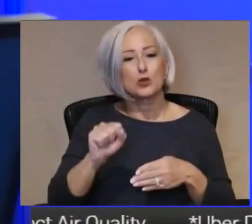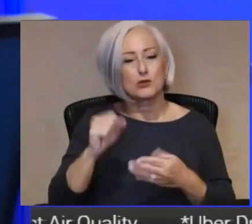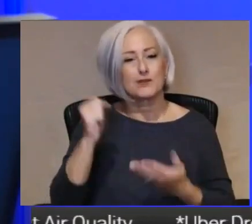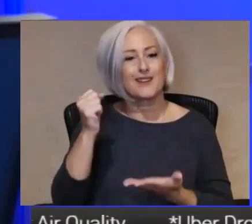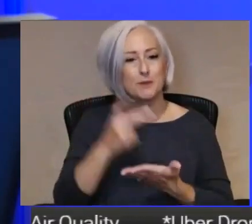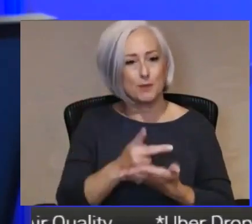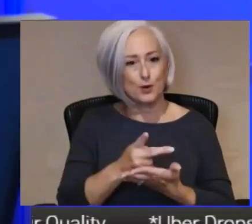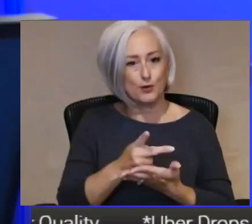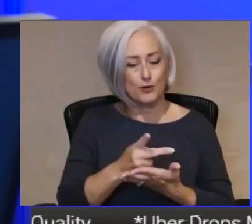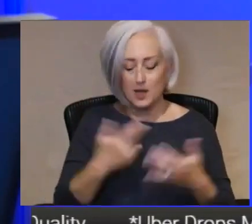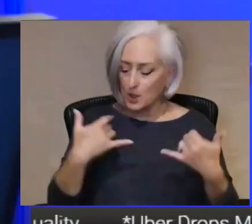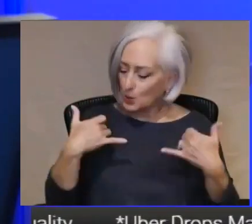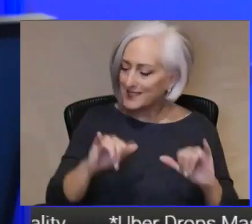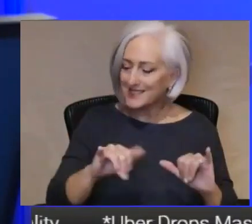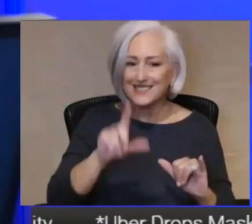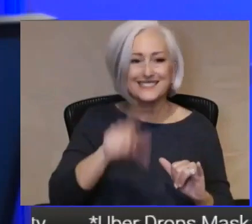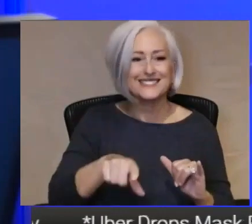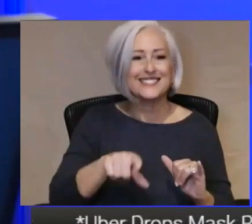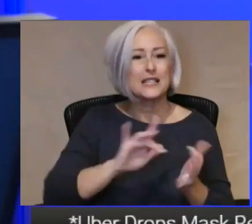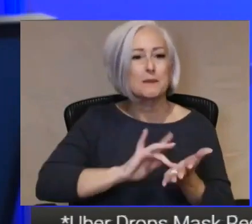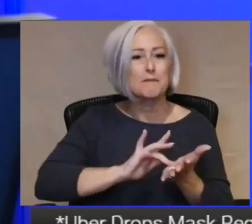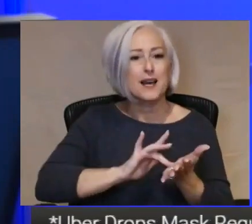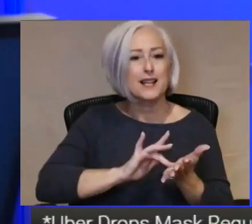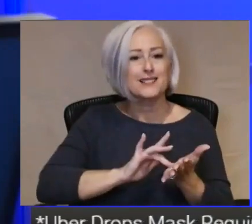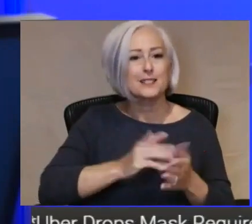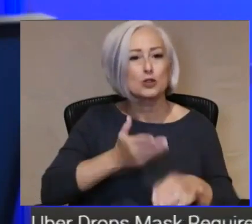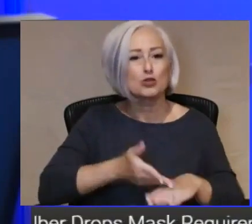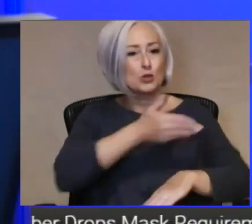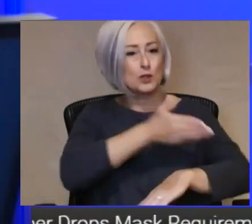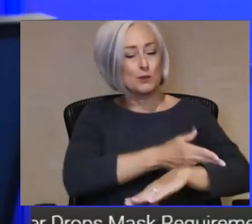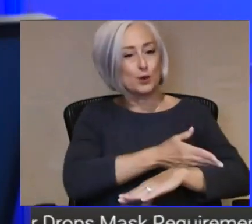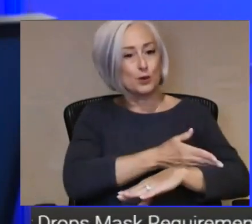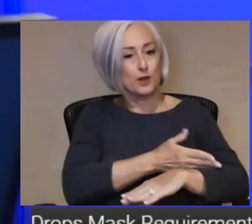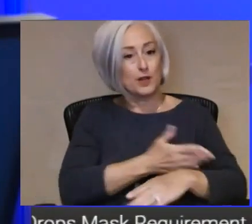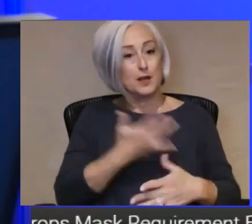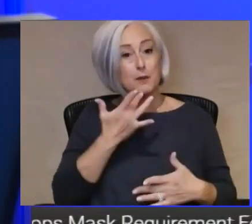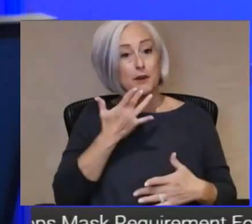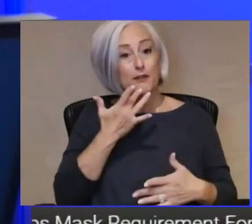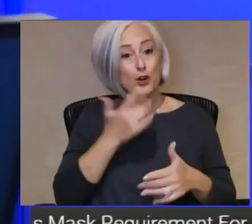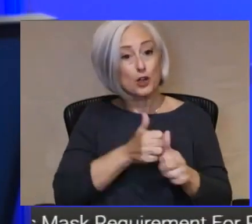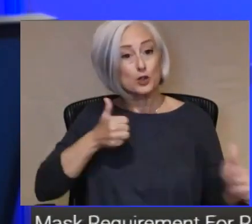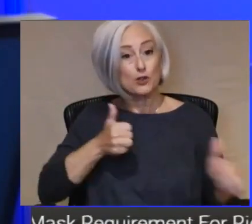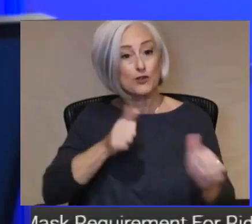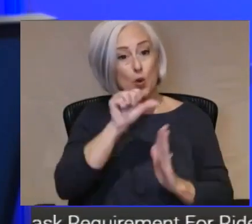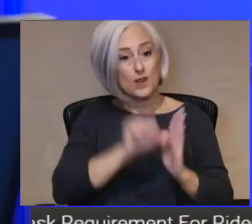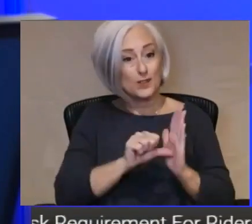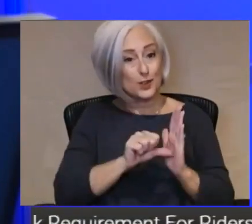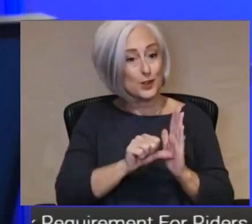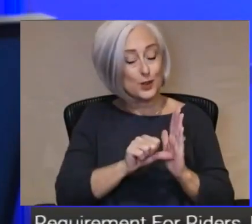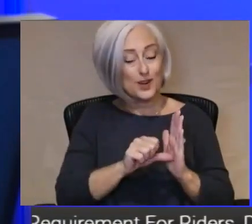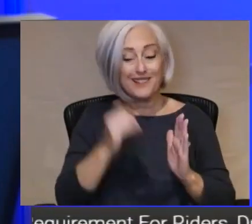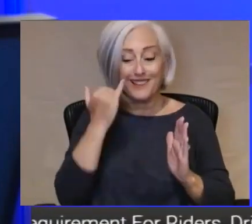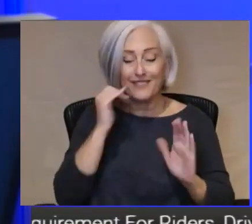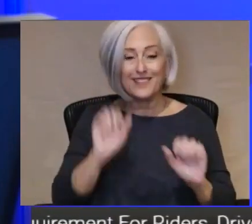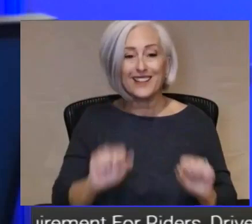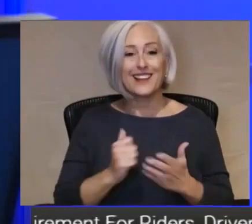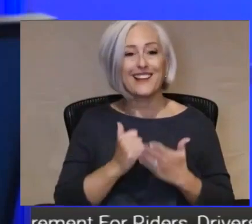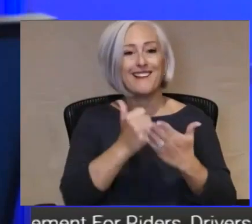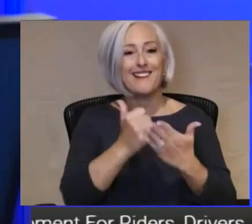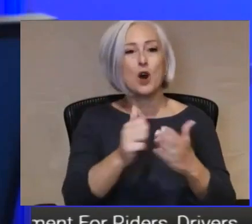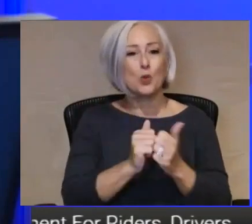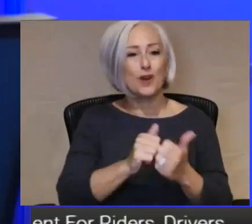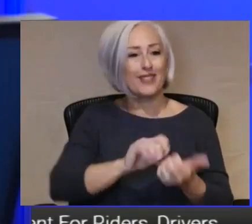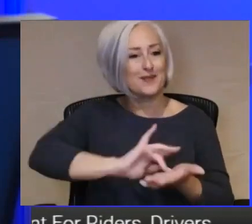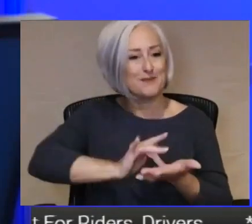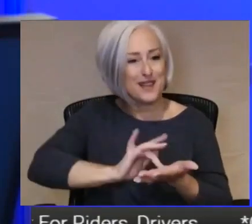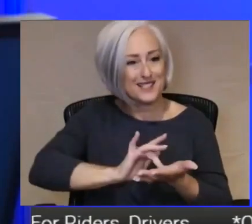we would like to avoid any kind of surgery if we can help patients with medications. I can tell you, in my last 30 years, this is the